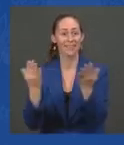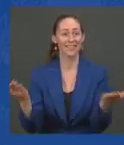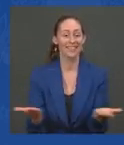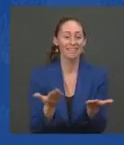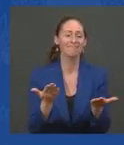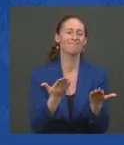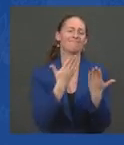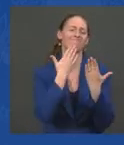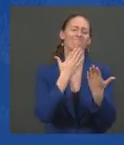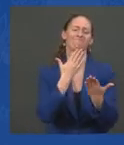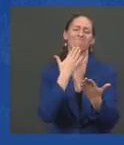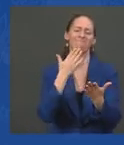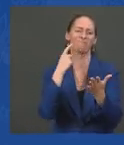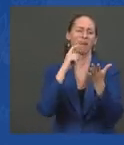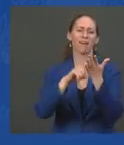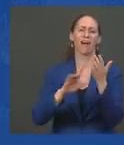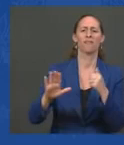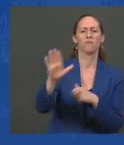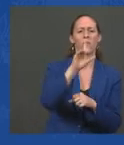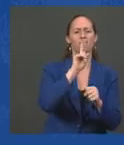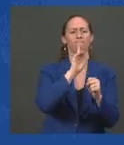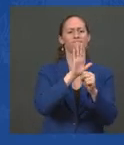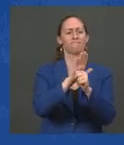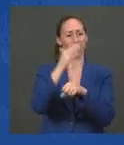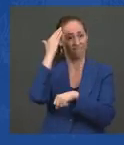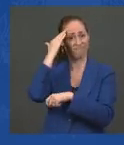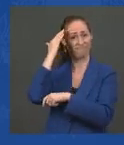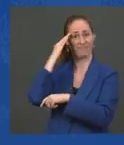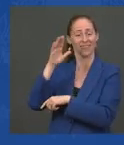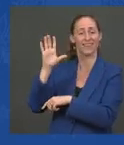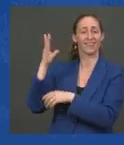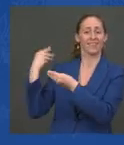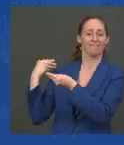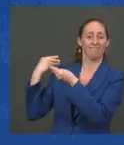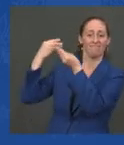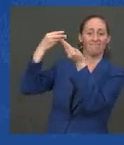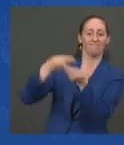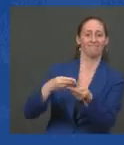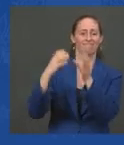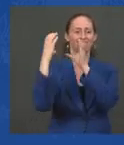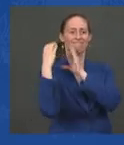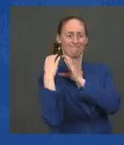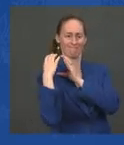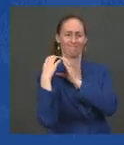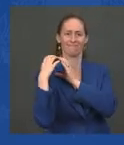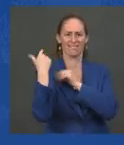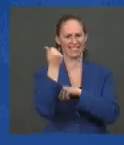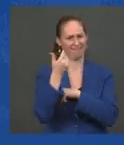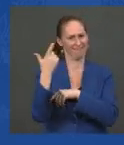to carry on the legacy of their family, multi-generational legacy.